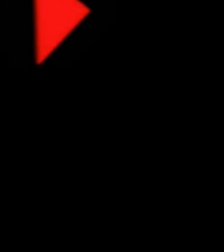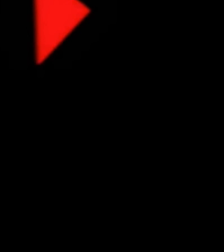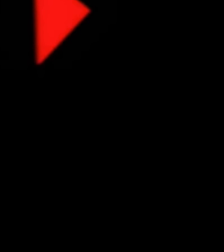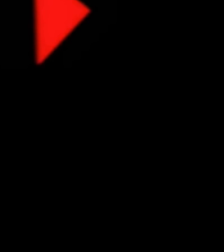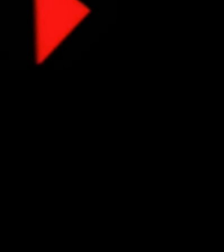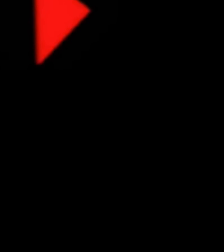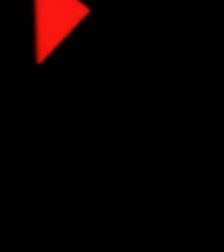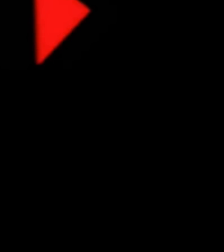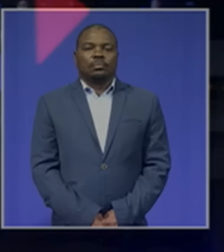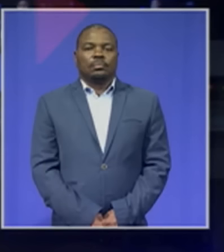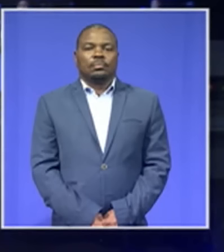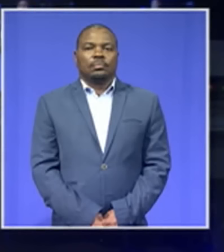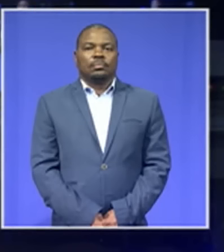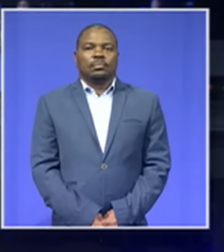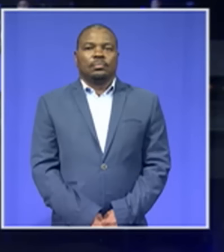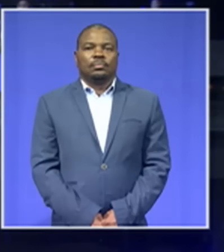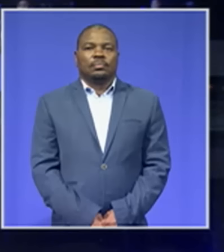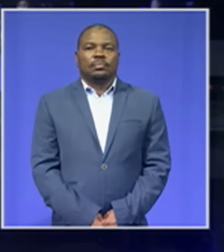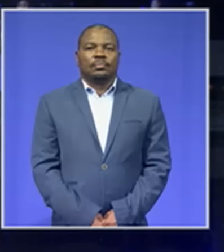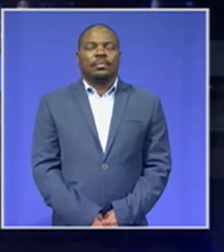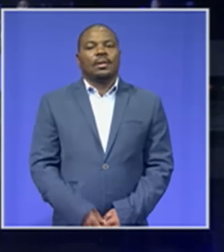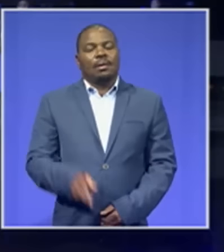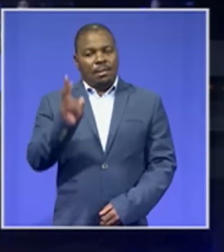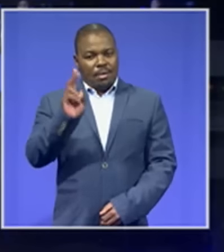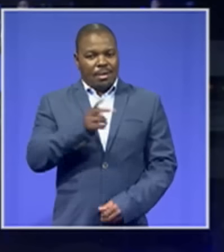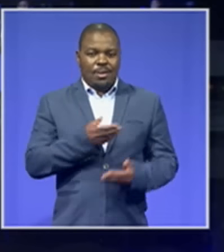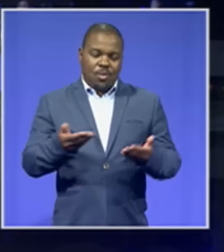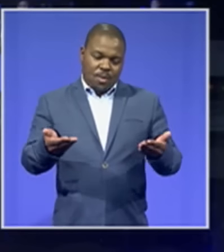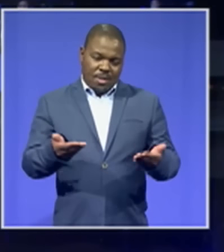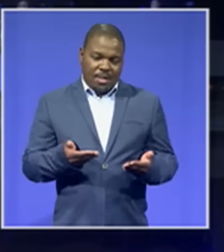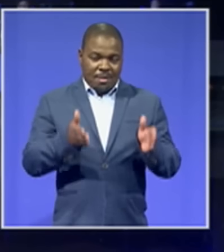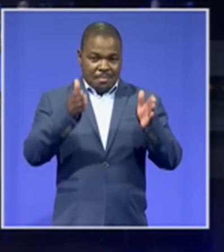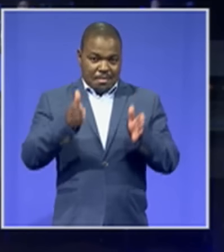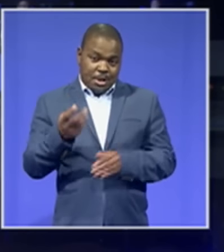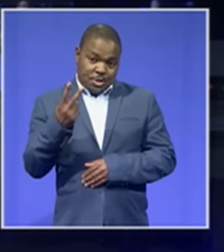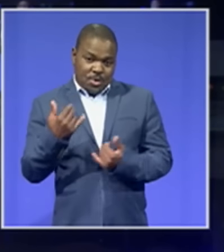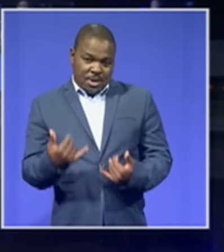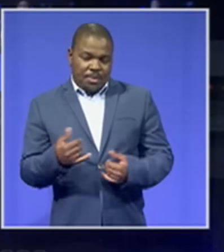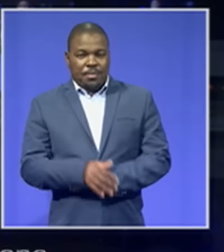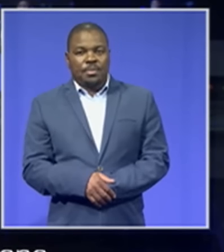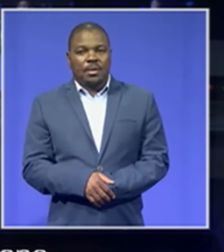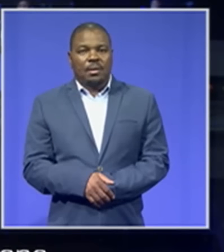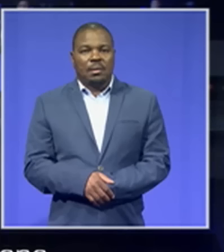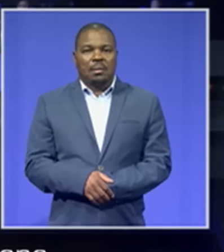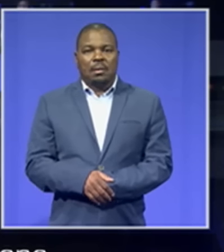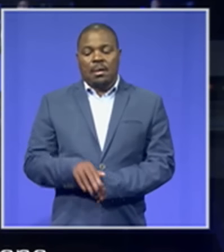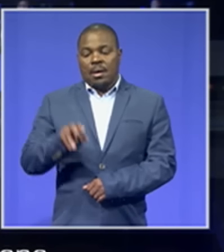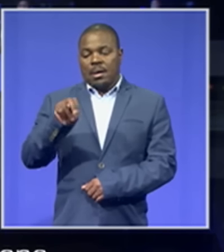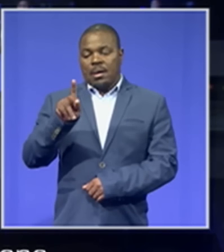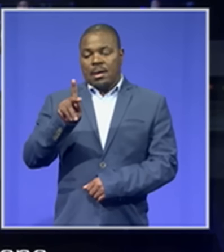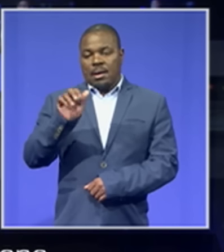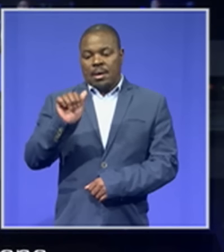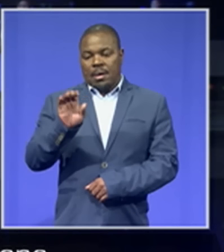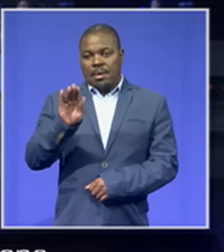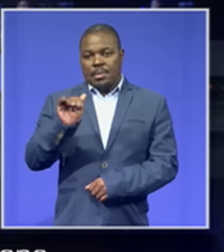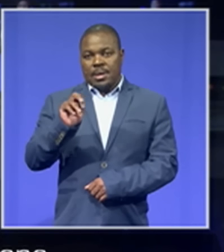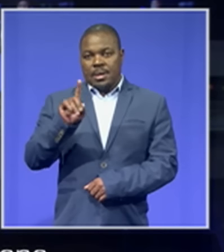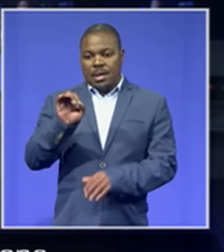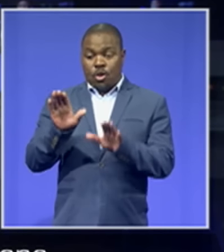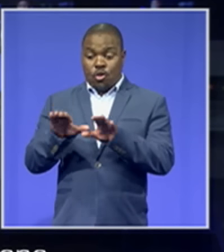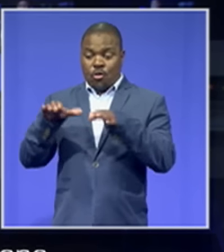Moerebetsera omela mokgahlelo kwa bobedi. Kopo e ba eteletseng pele bopaki dipatlisisong